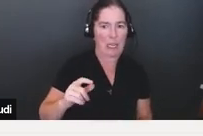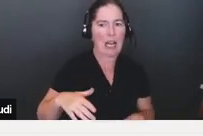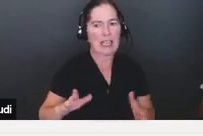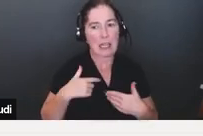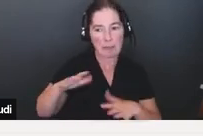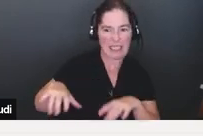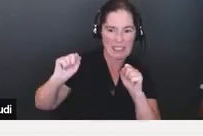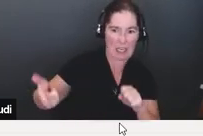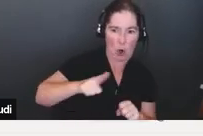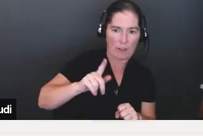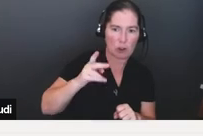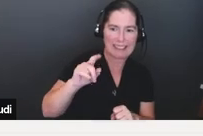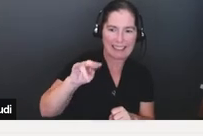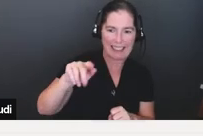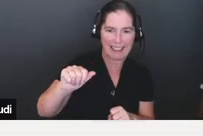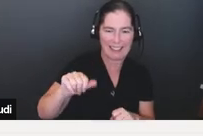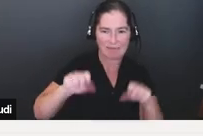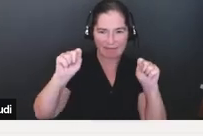really quick. Go for it.